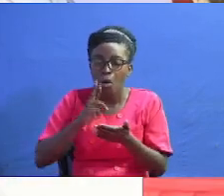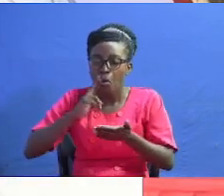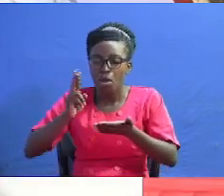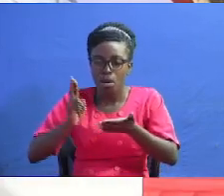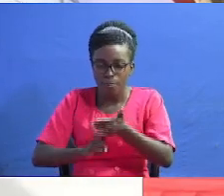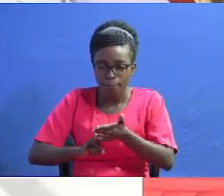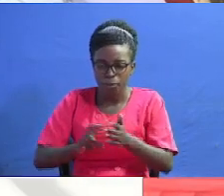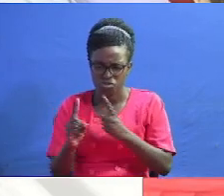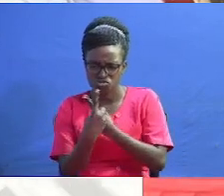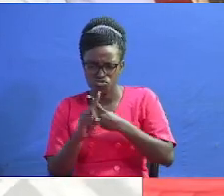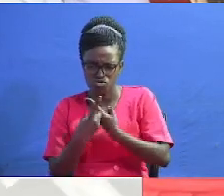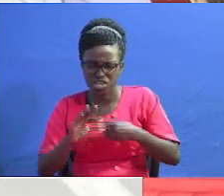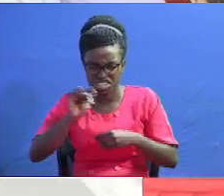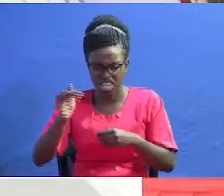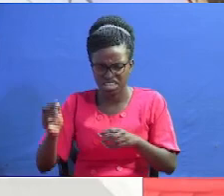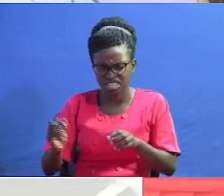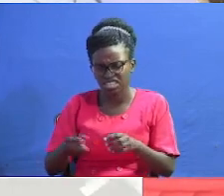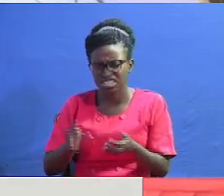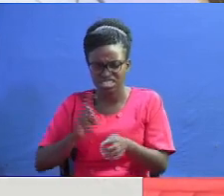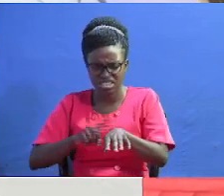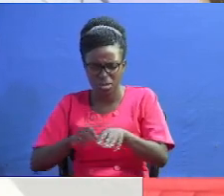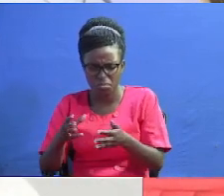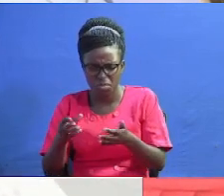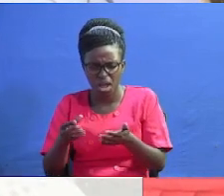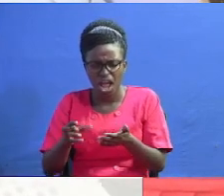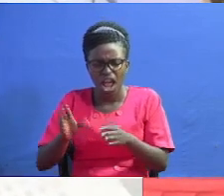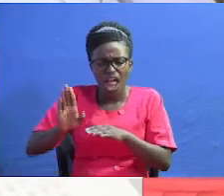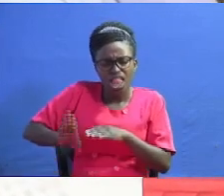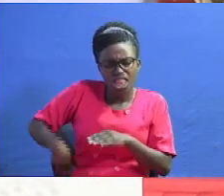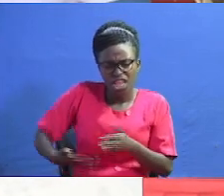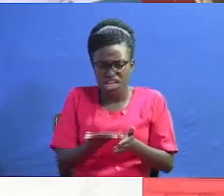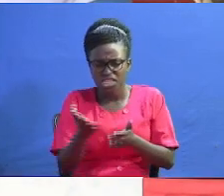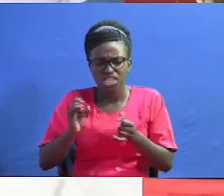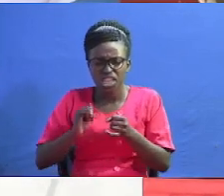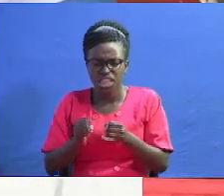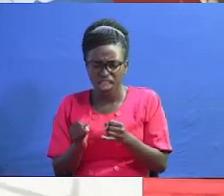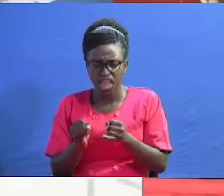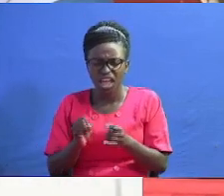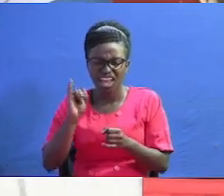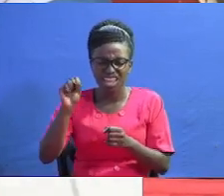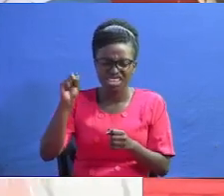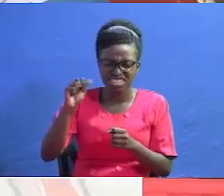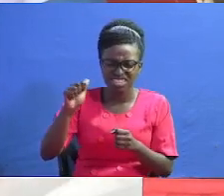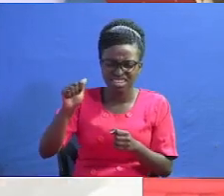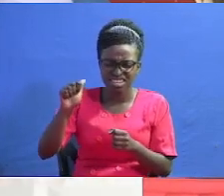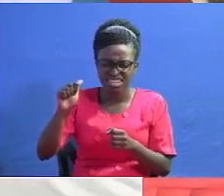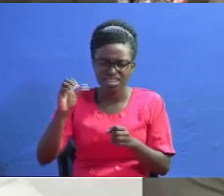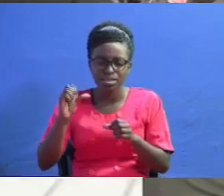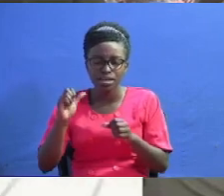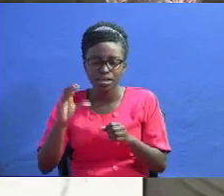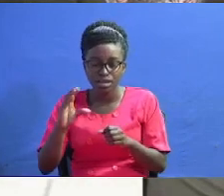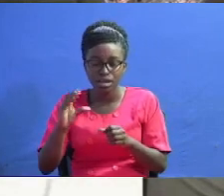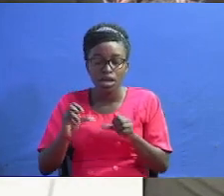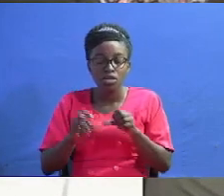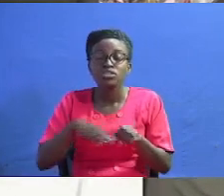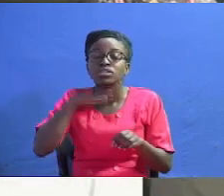parts of the country. According to the latest update by government spokesperson Isaac Mwaura, two more people have been killed by floods